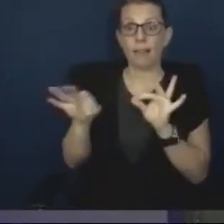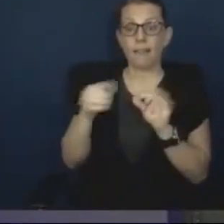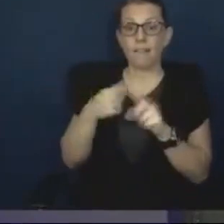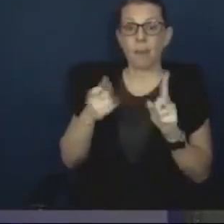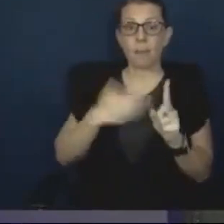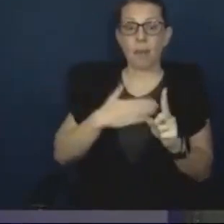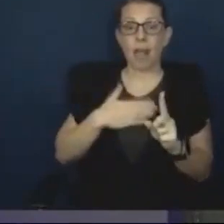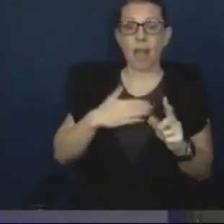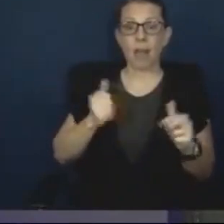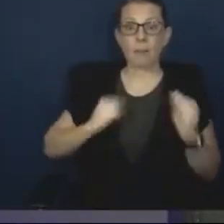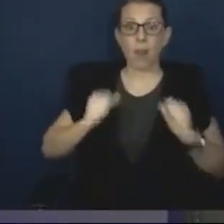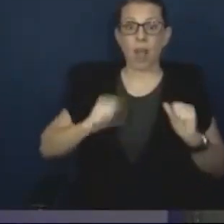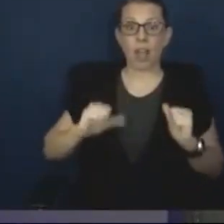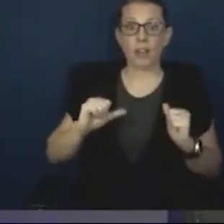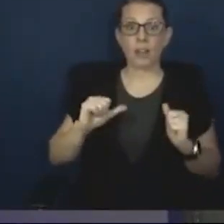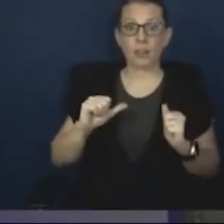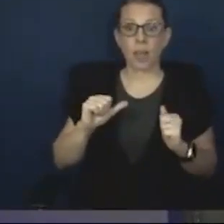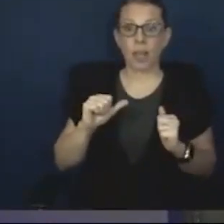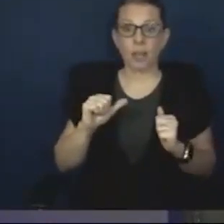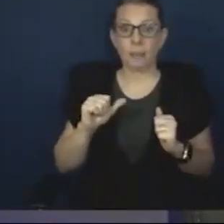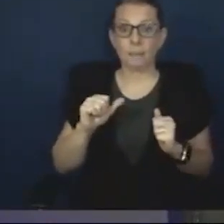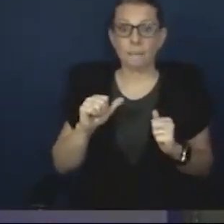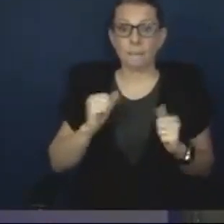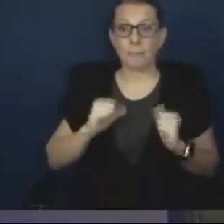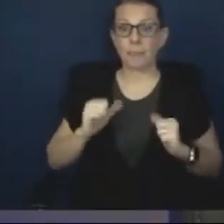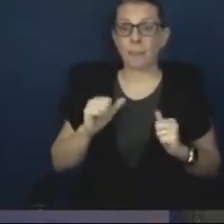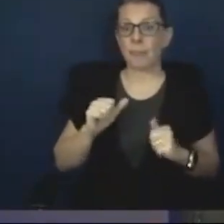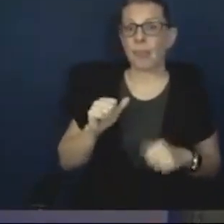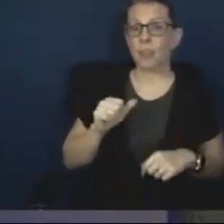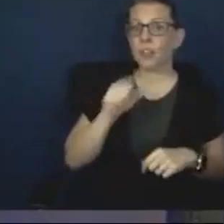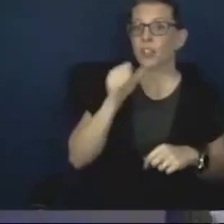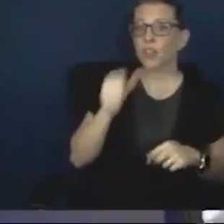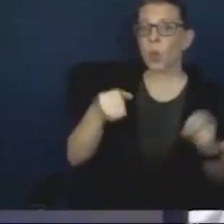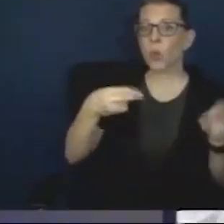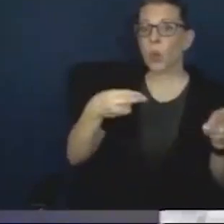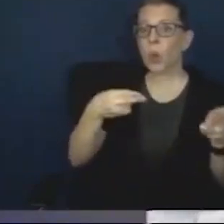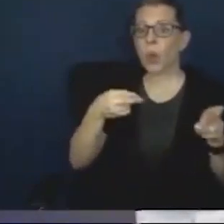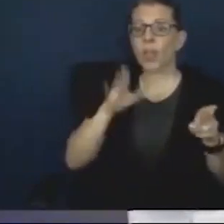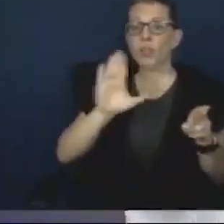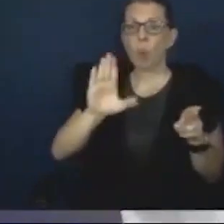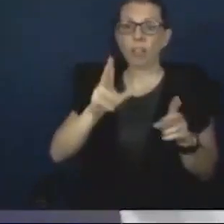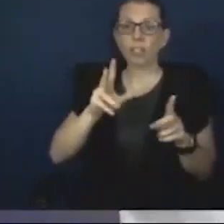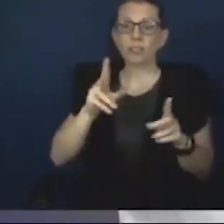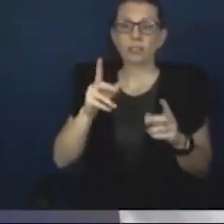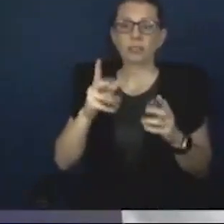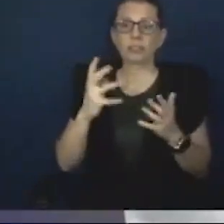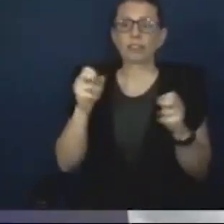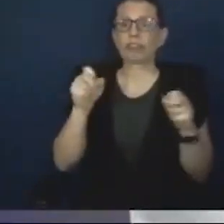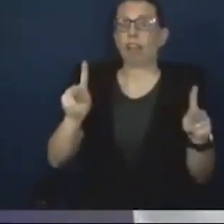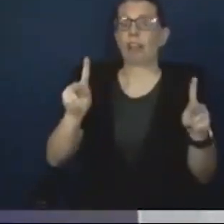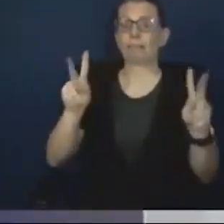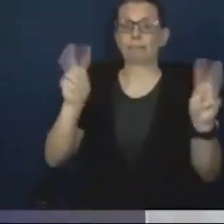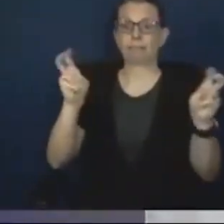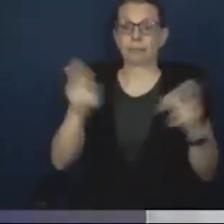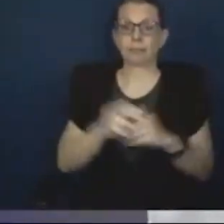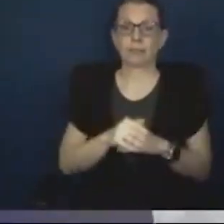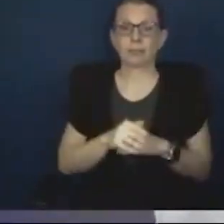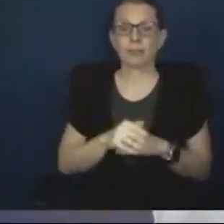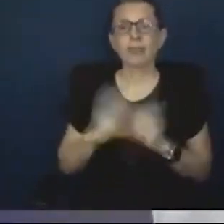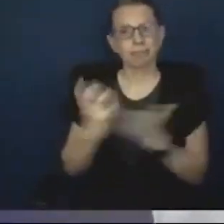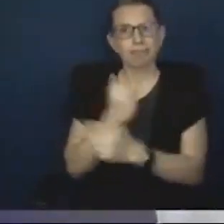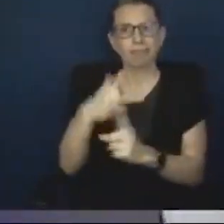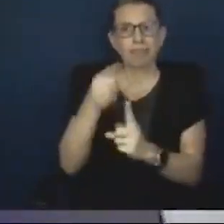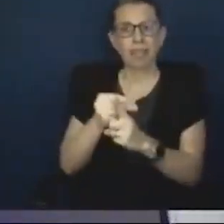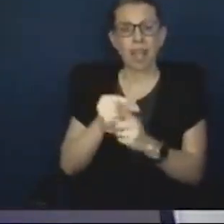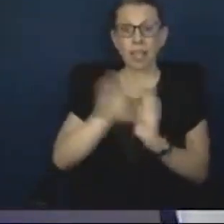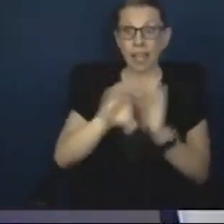throw away your shot. Get vaccinated. History has its eyes on all of us. And in fact, speaking of history, the Constitution says,